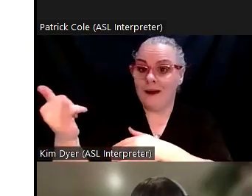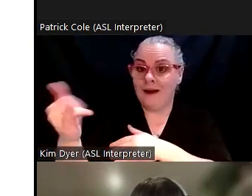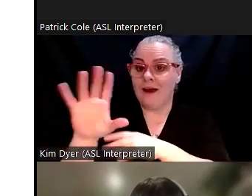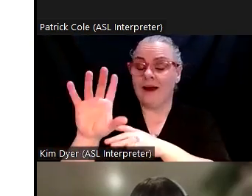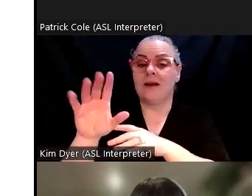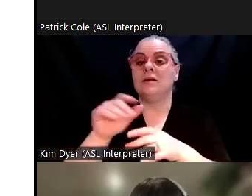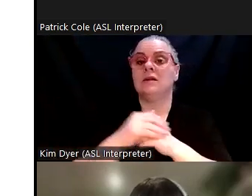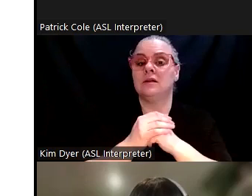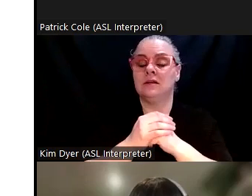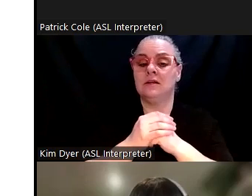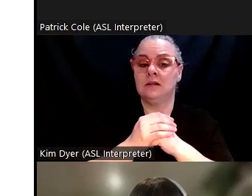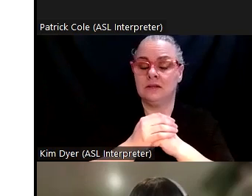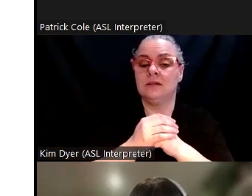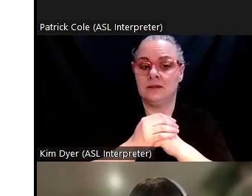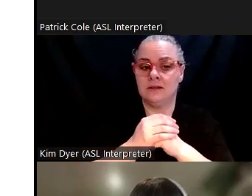award to a